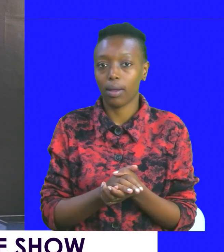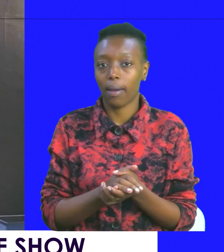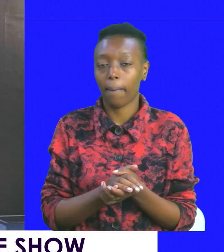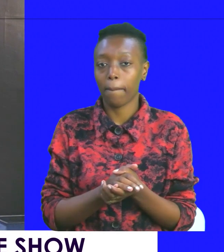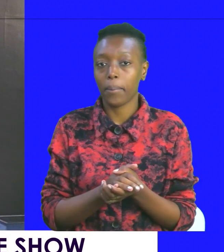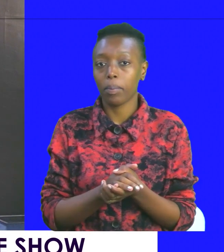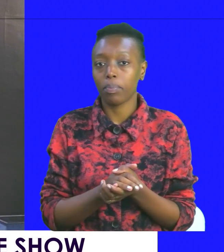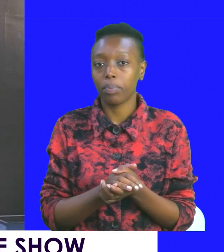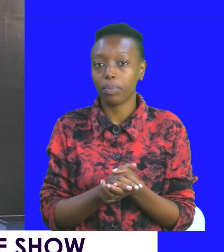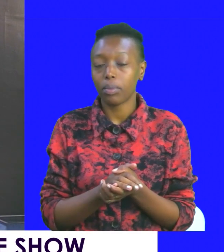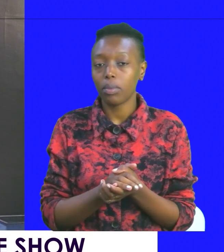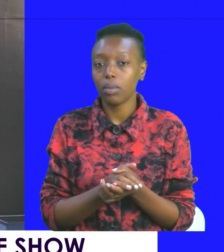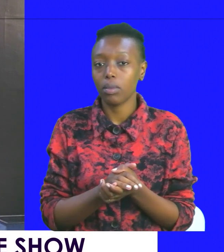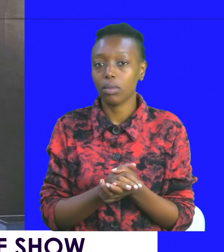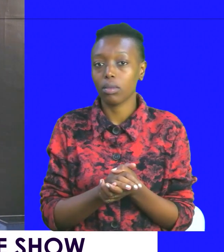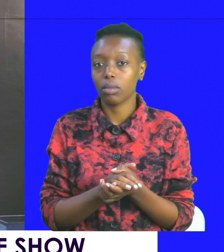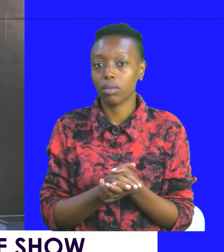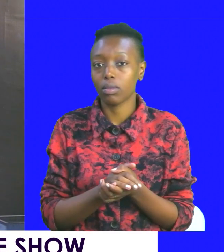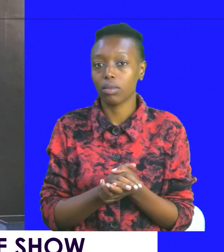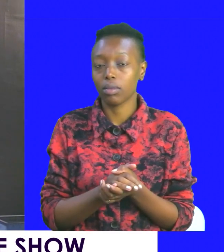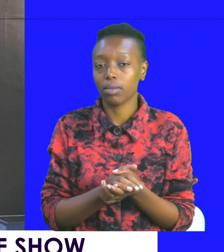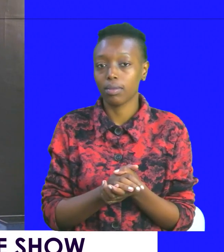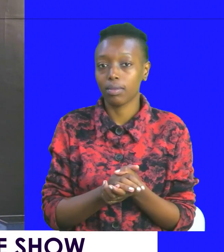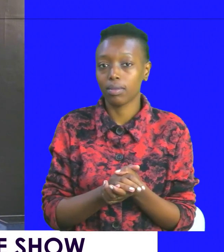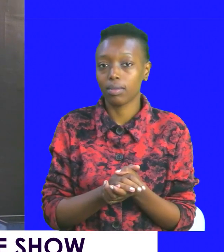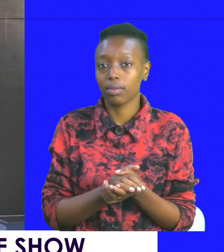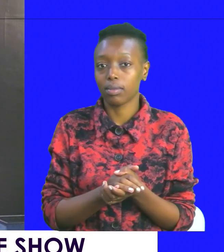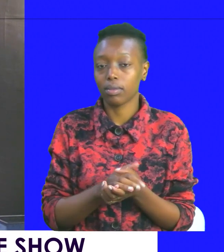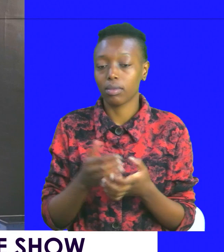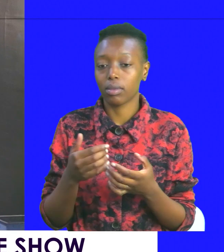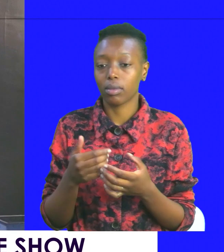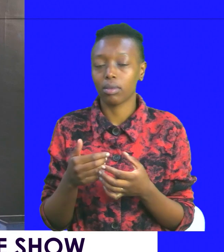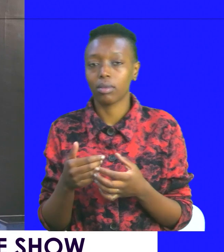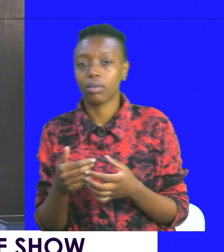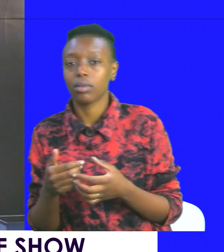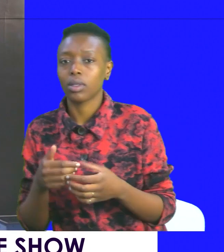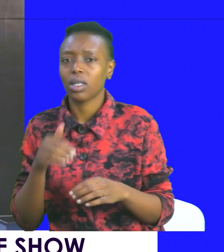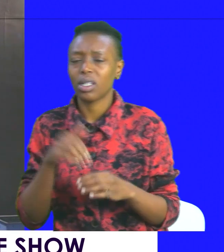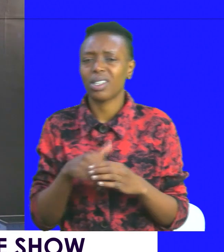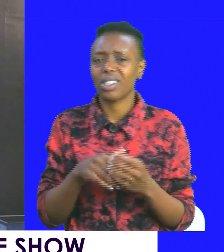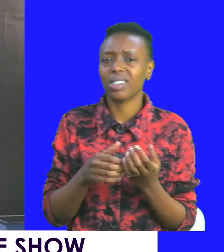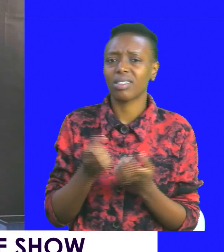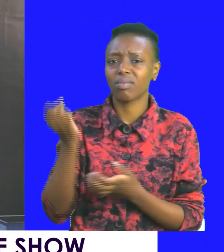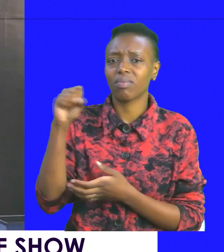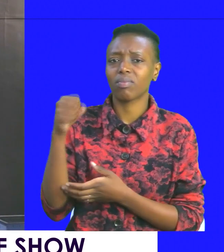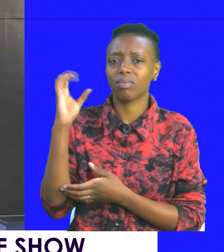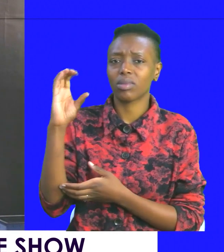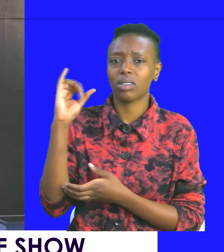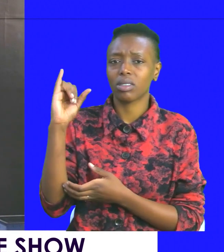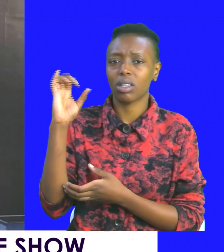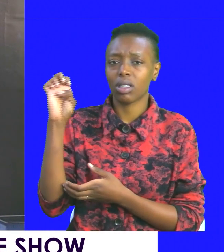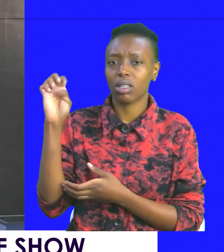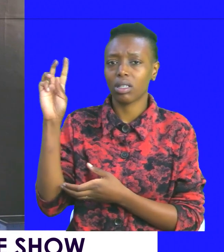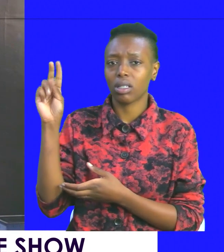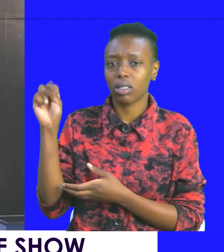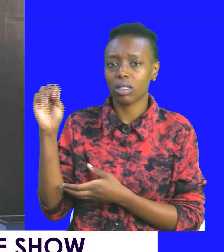germinates the ova or the ovary, whatever that is. I don't know. The cell of the lady, the feminine cell,